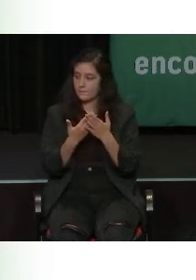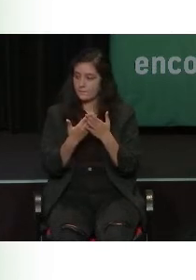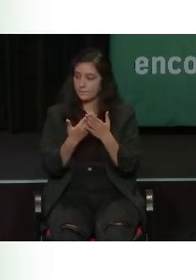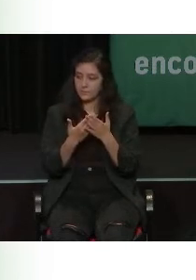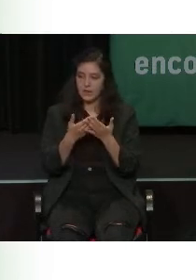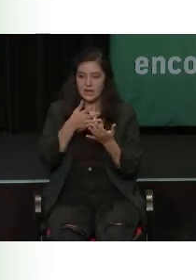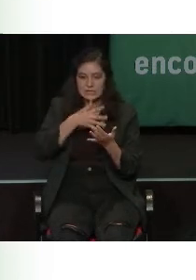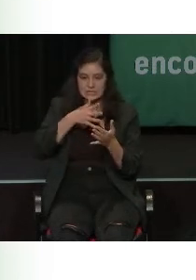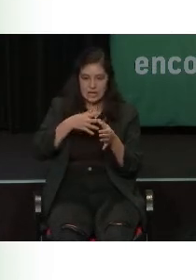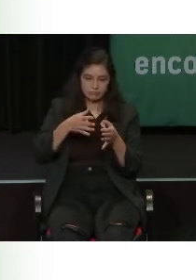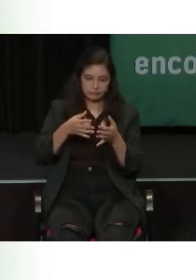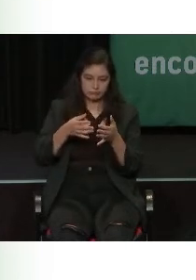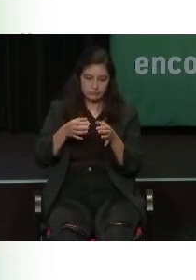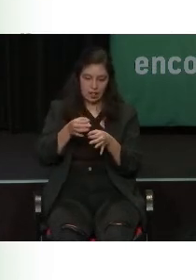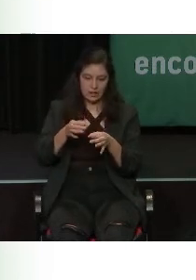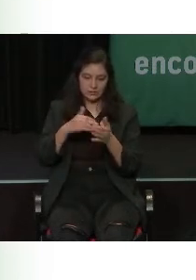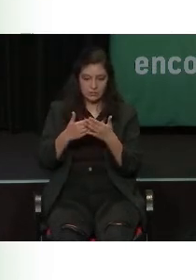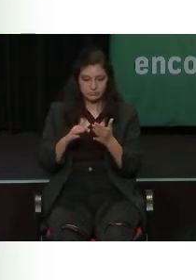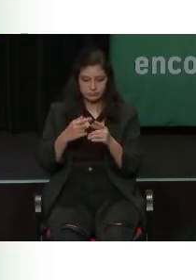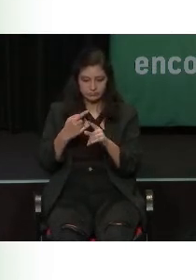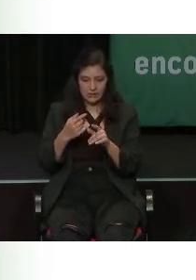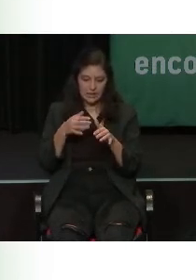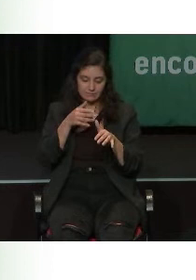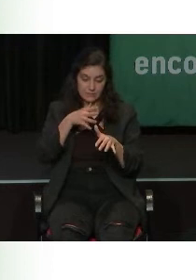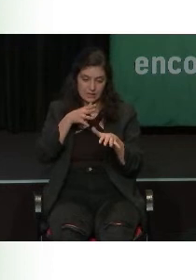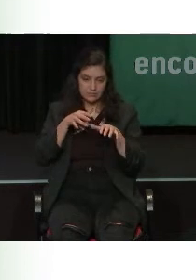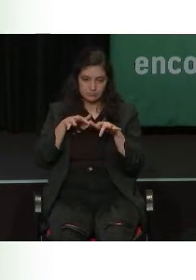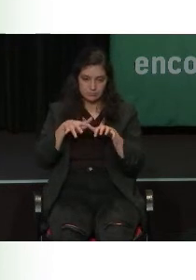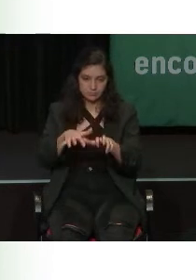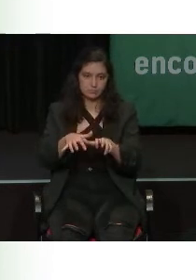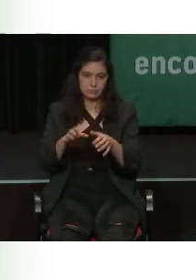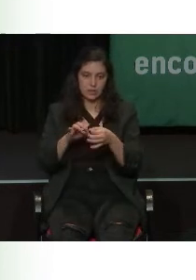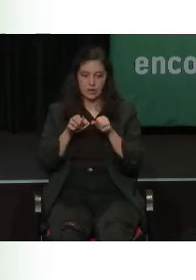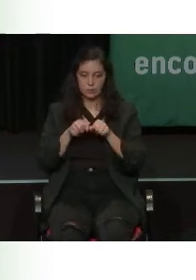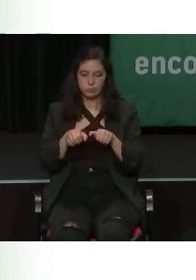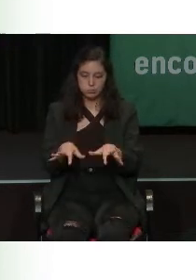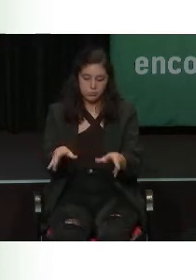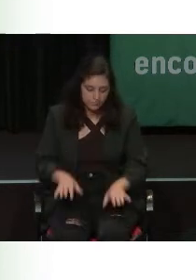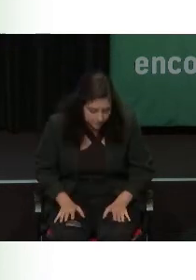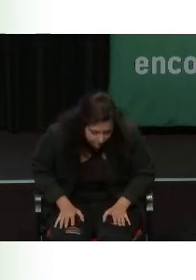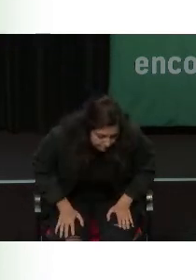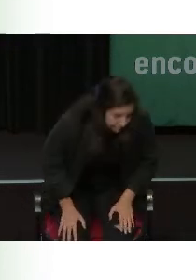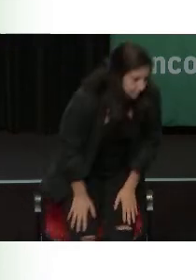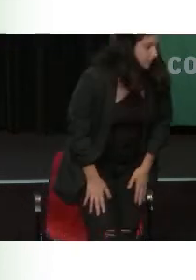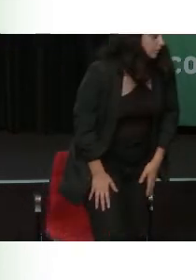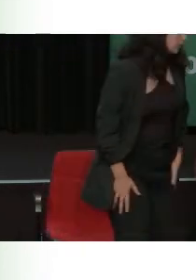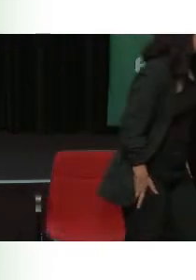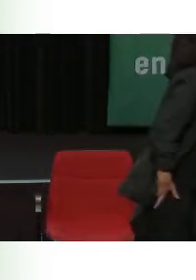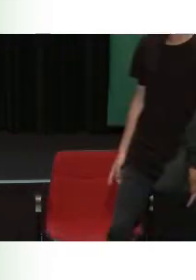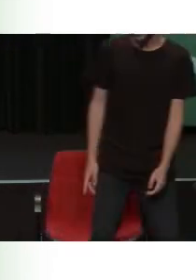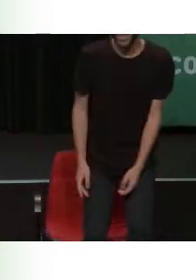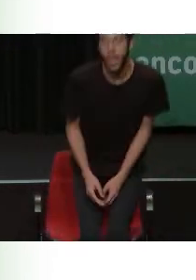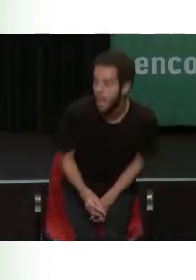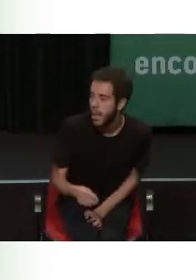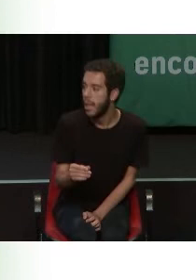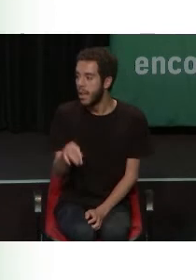leukemic cells can actually contribute to leukemia cell survival and proliferation in vitro, and in vivo, based on